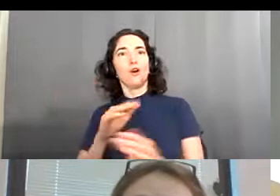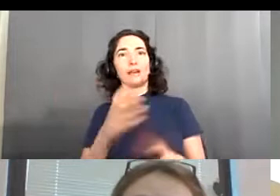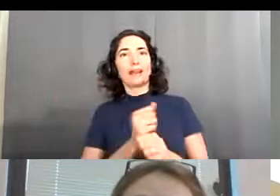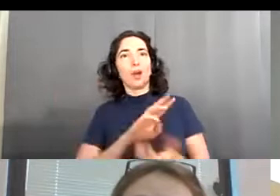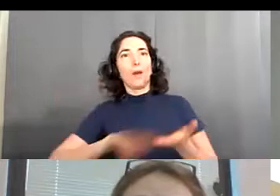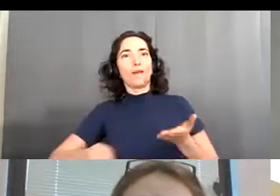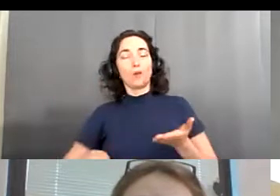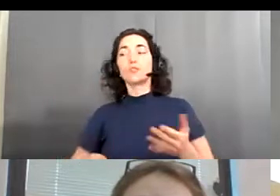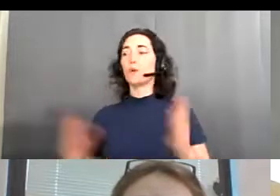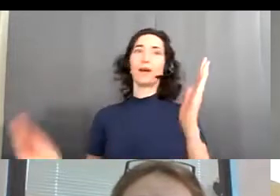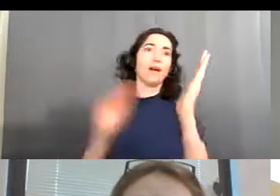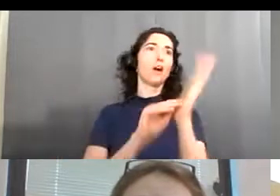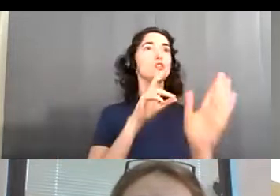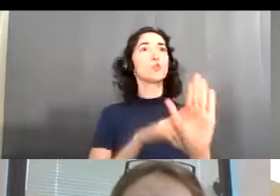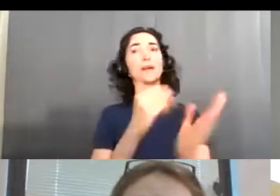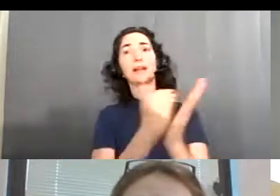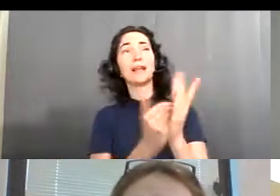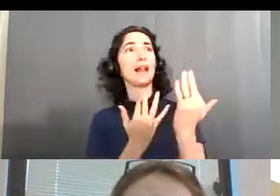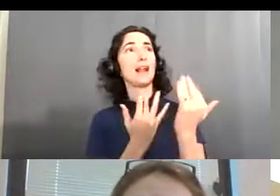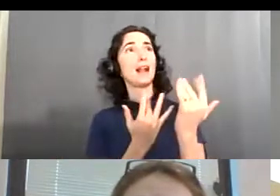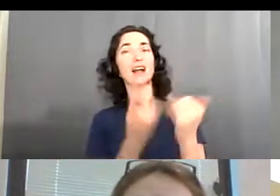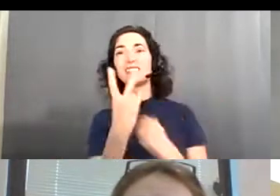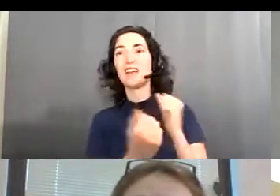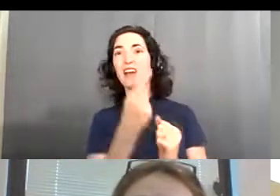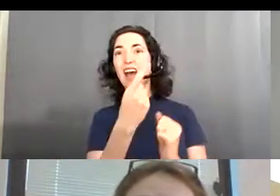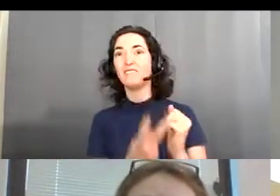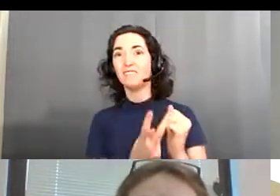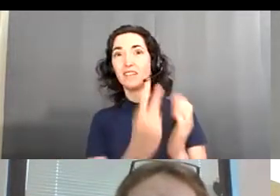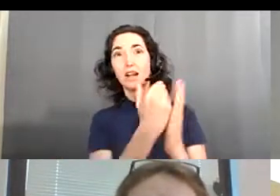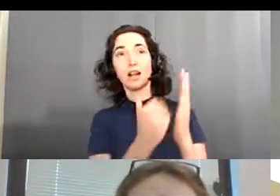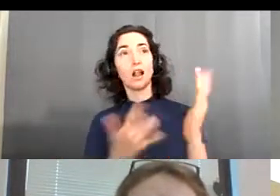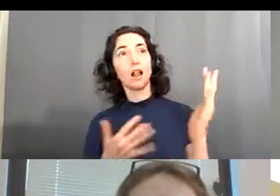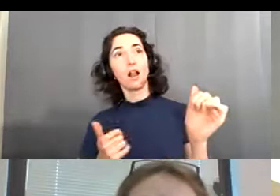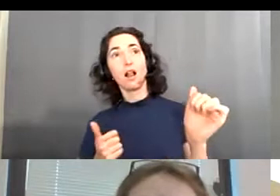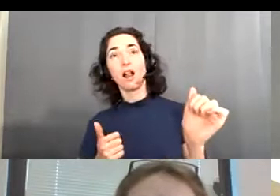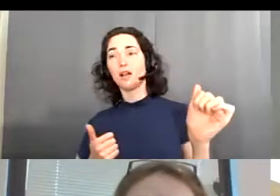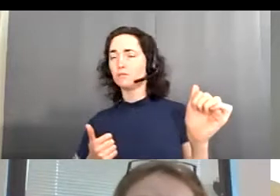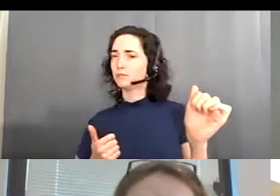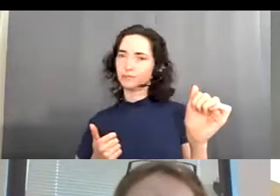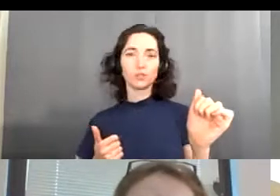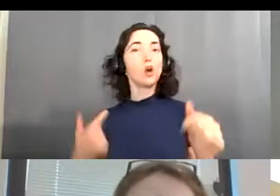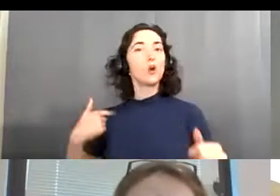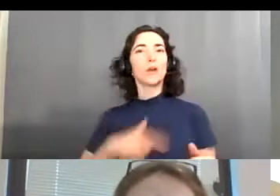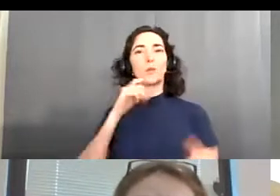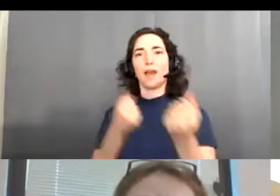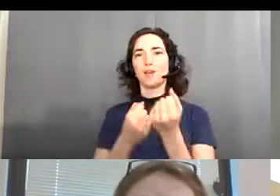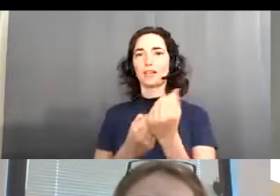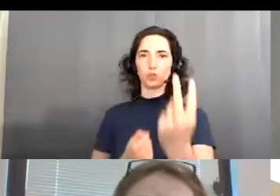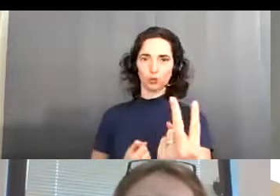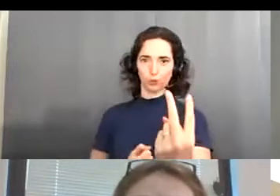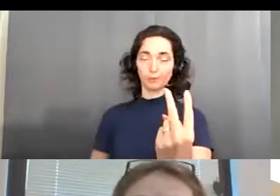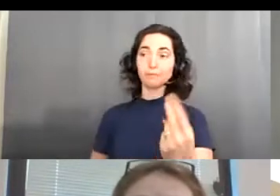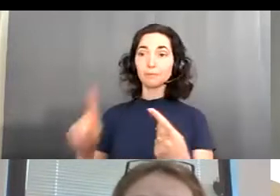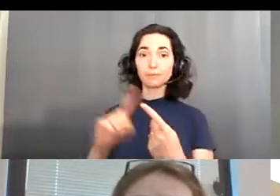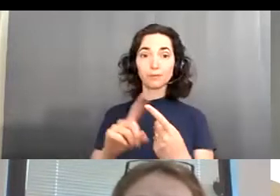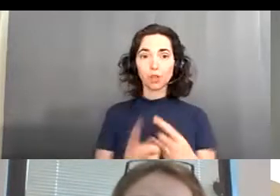then, some have to wait up to 7.5 years. So we'll be advocating for two things. The first is a